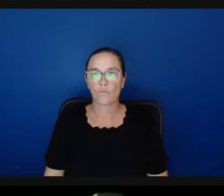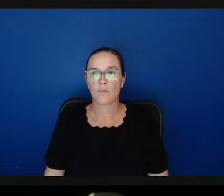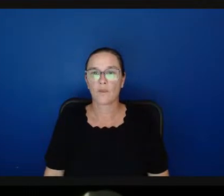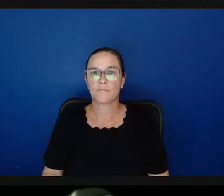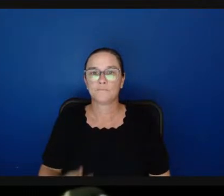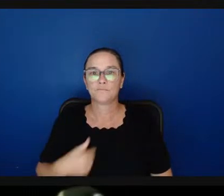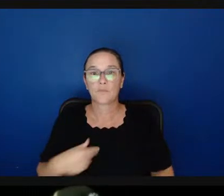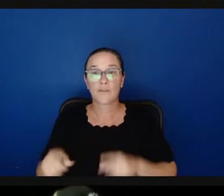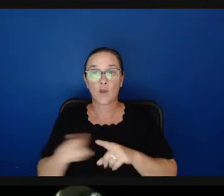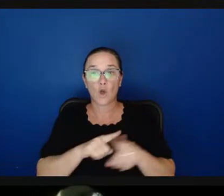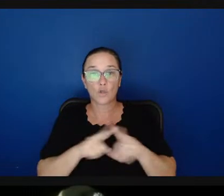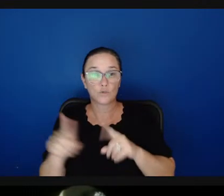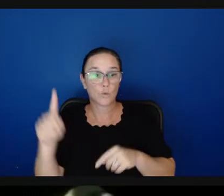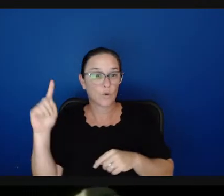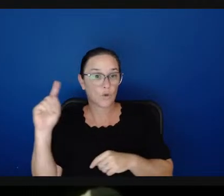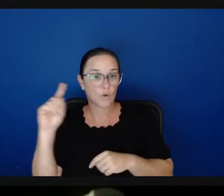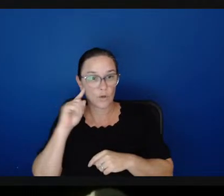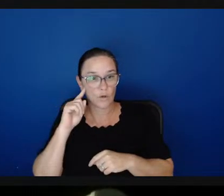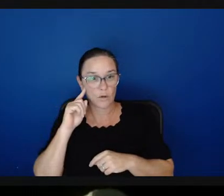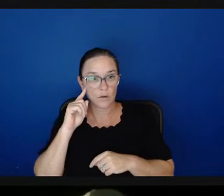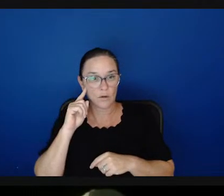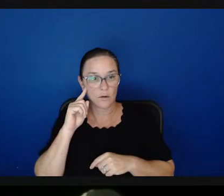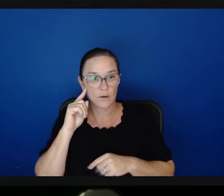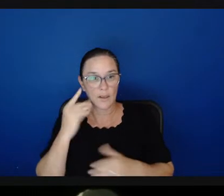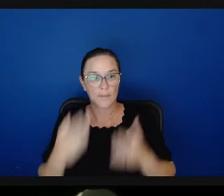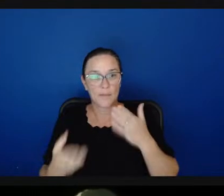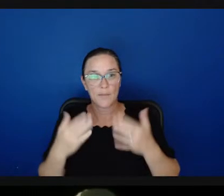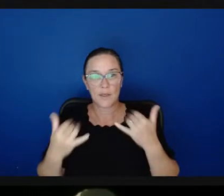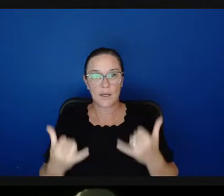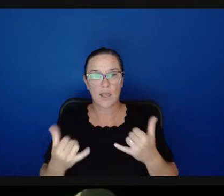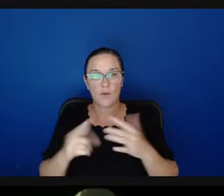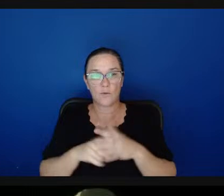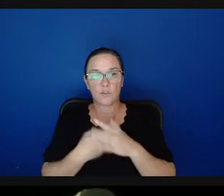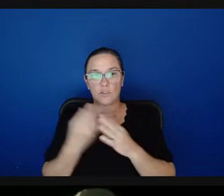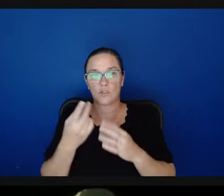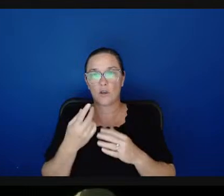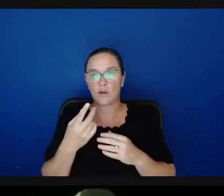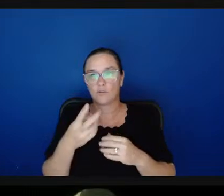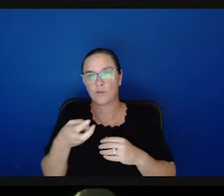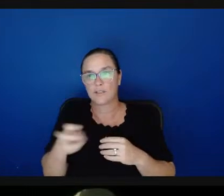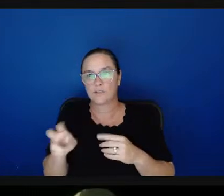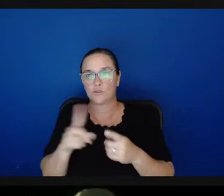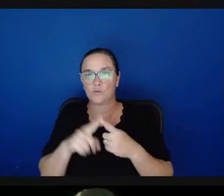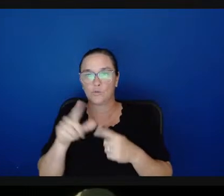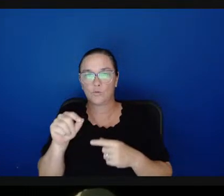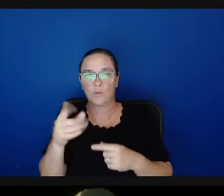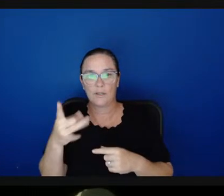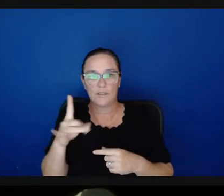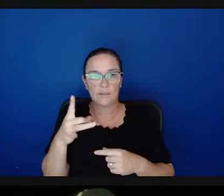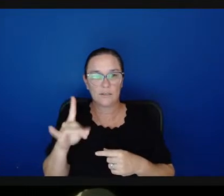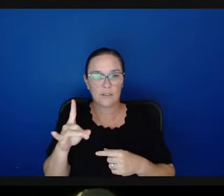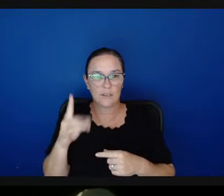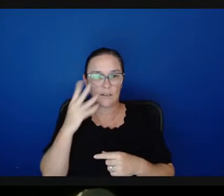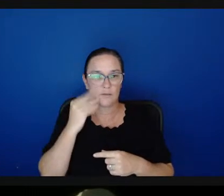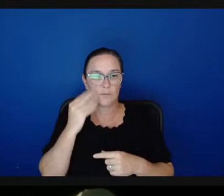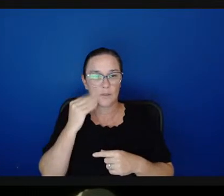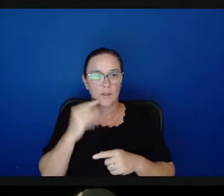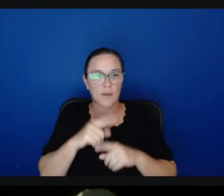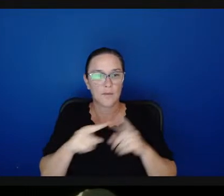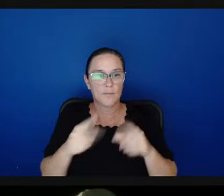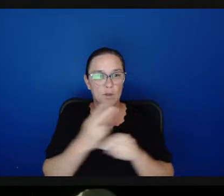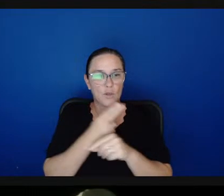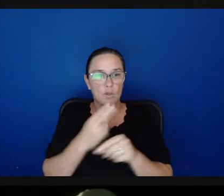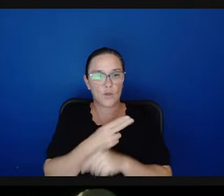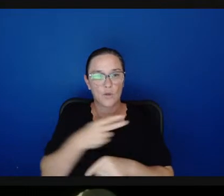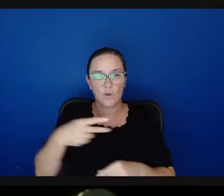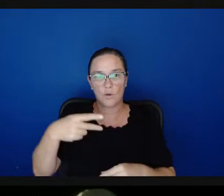that, maybe now we'll start transitioning a little bit to the 2018 experiences, but I heard people taking pantyhose, right, and putting